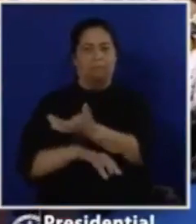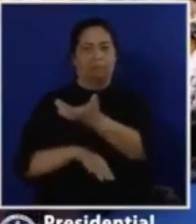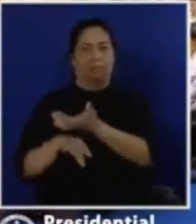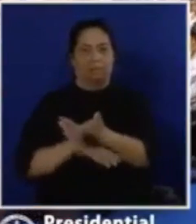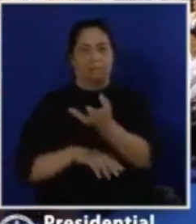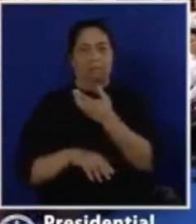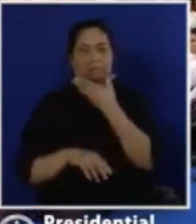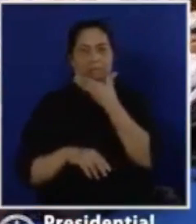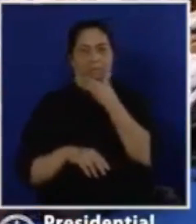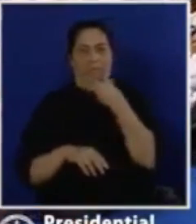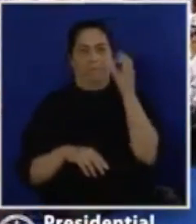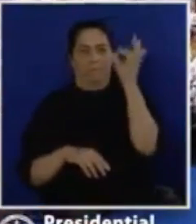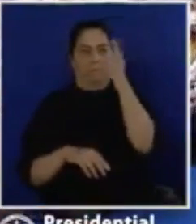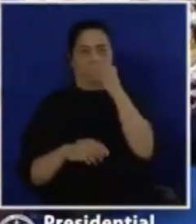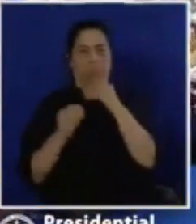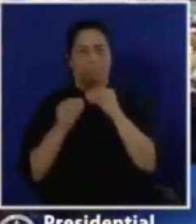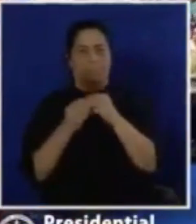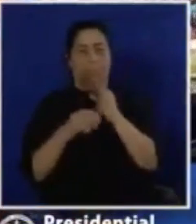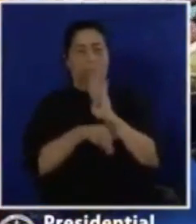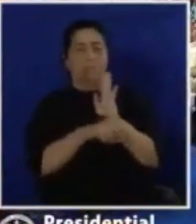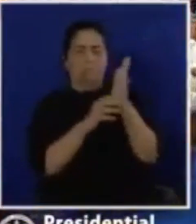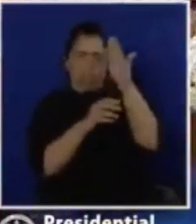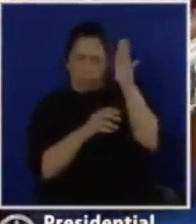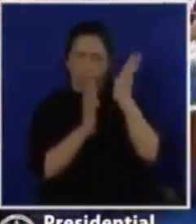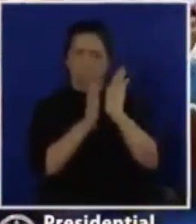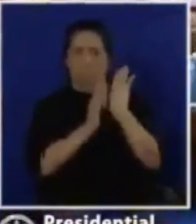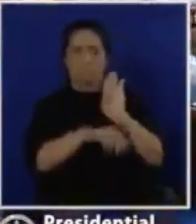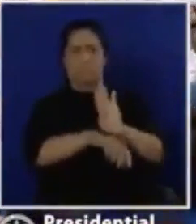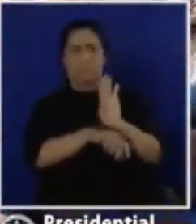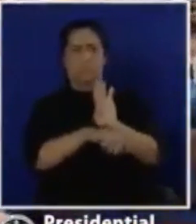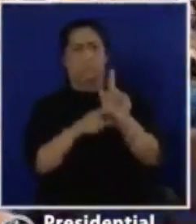more money. I ask businesses